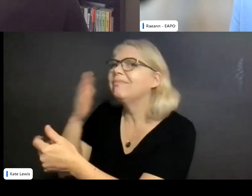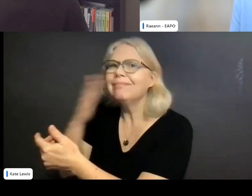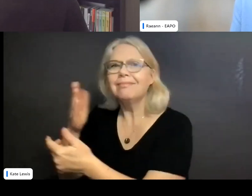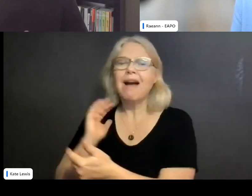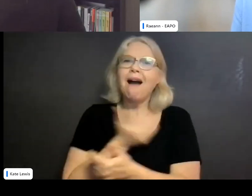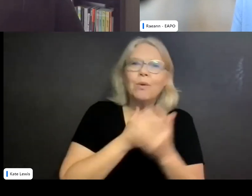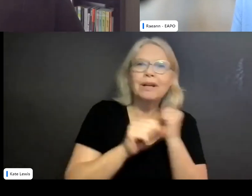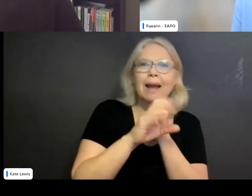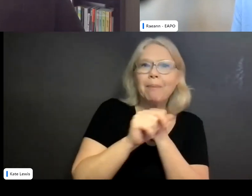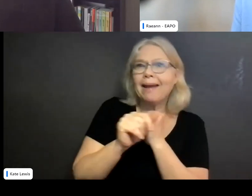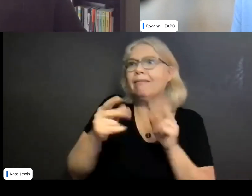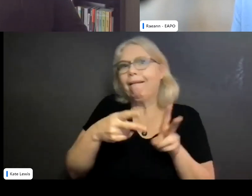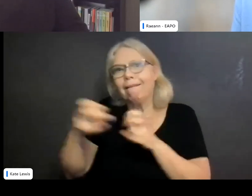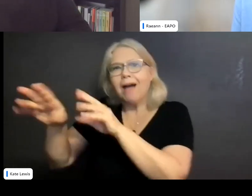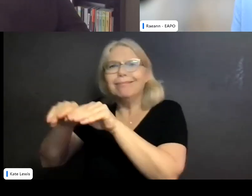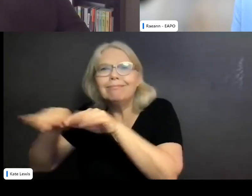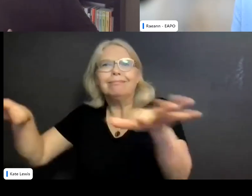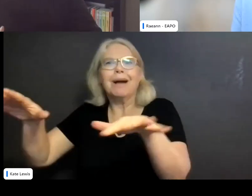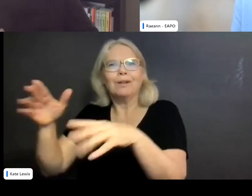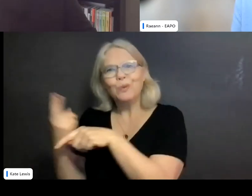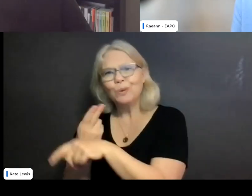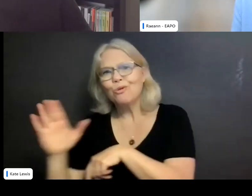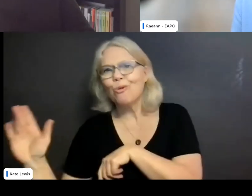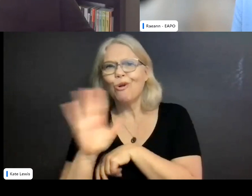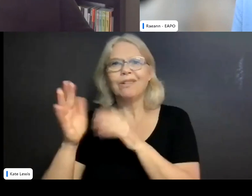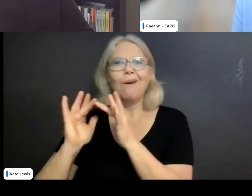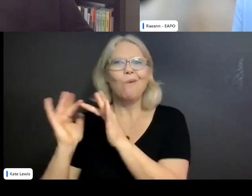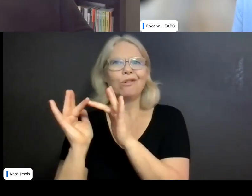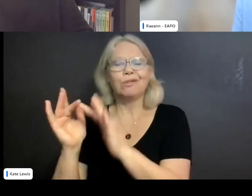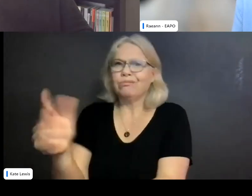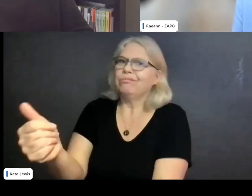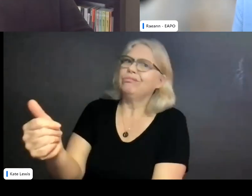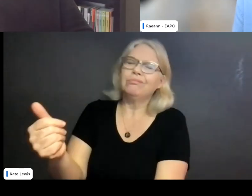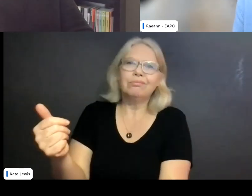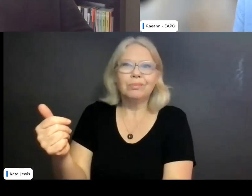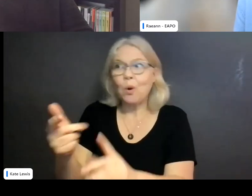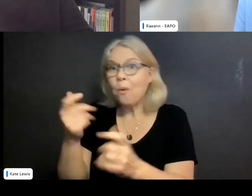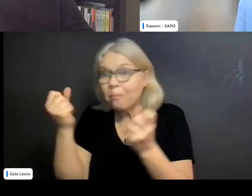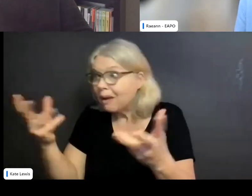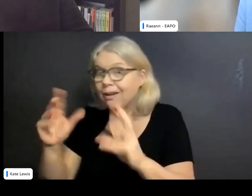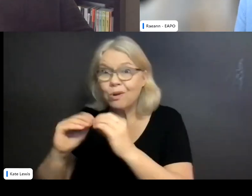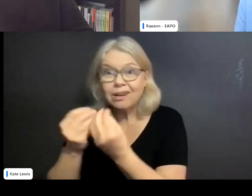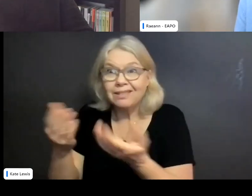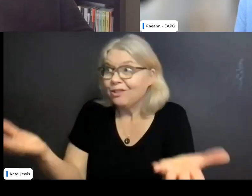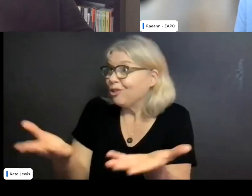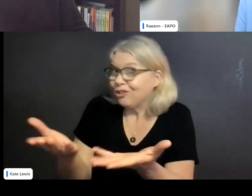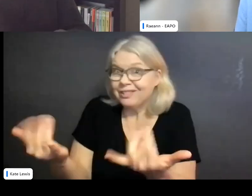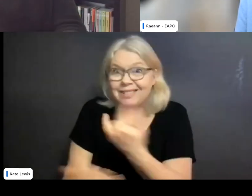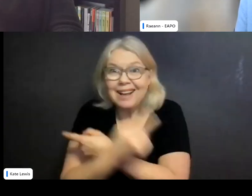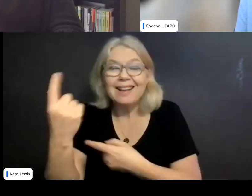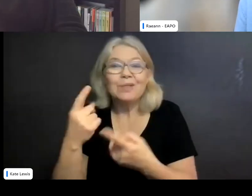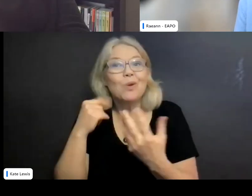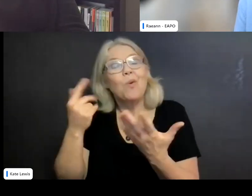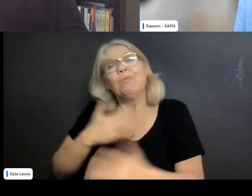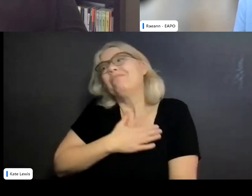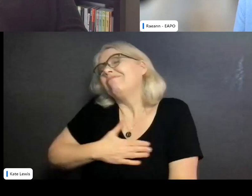with yourself and your organization, as well as many partners who are here today at our webinar. So thank you again, AJ, for your